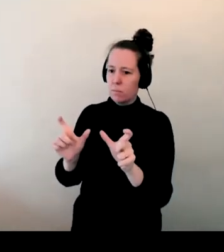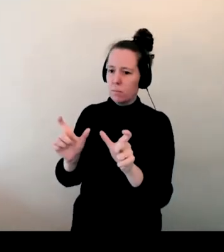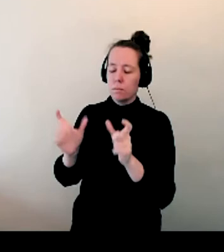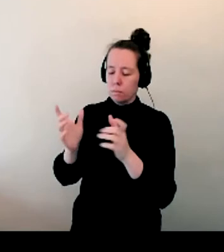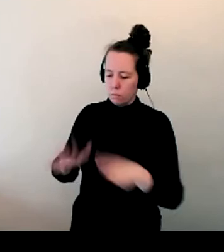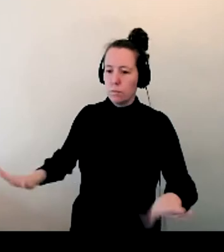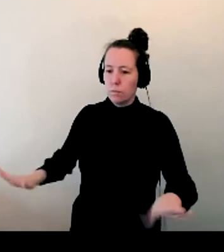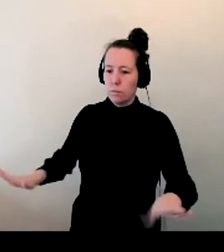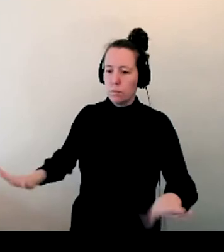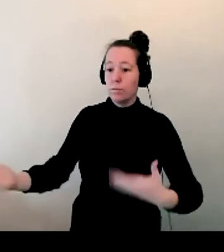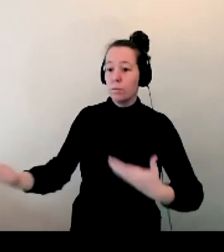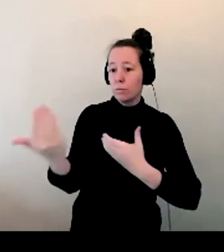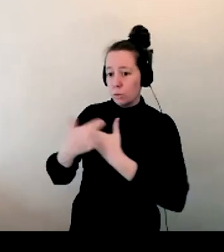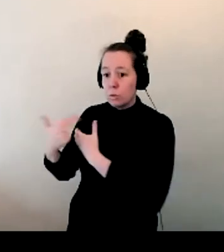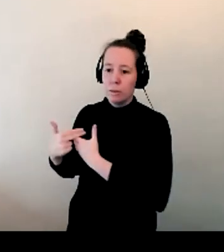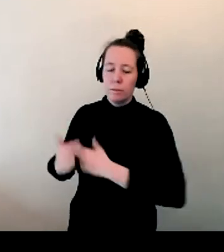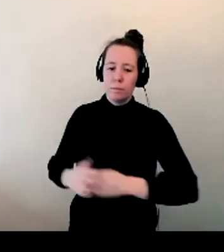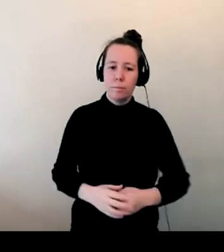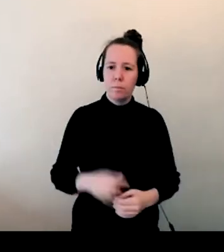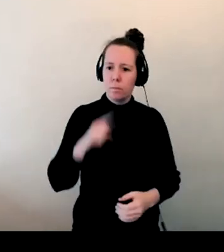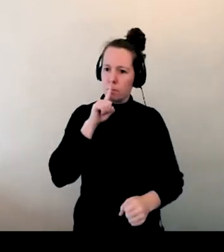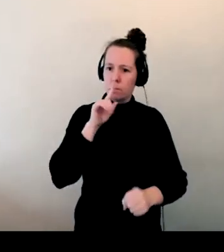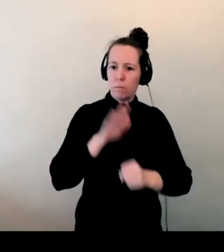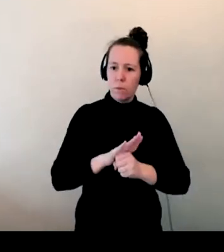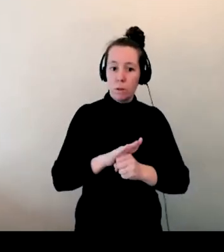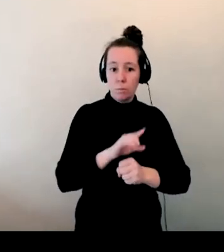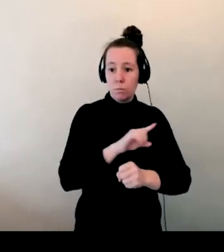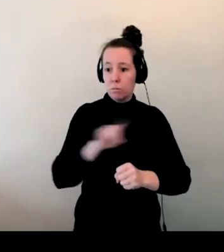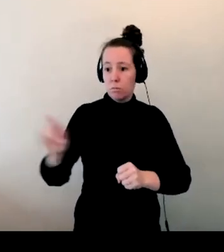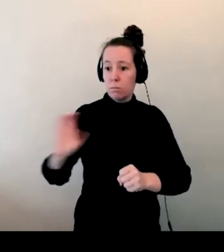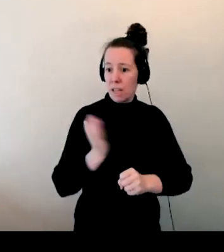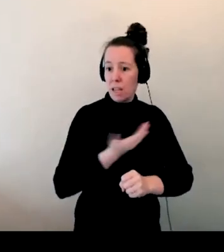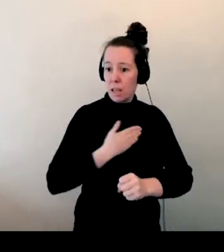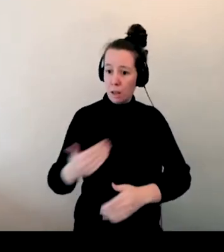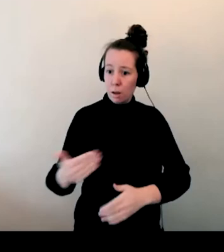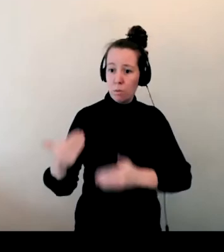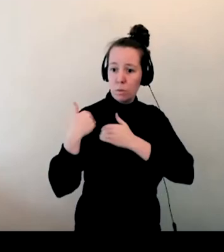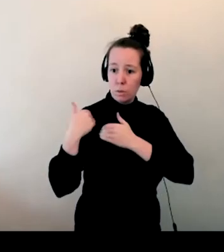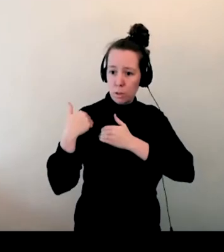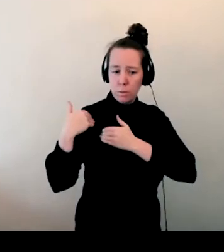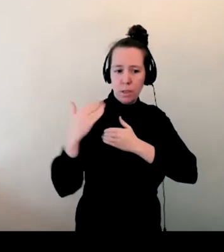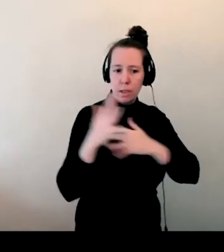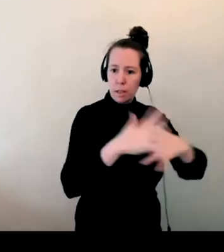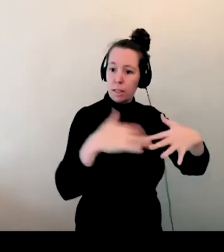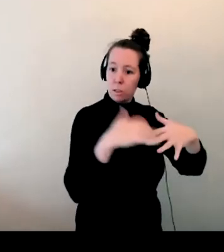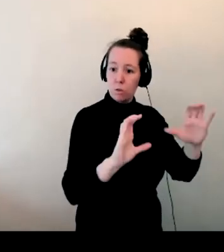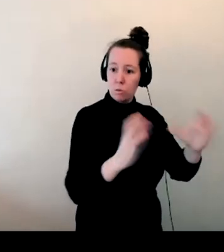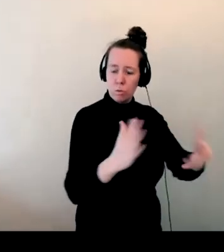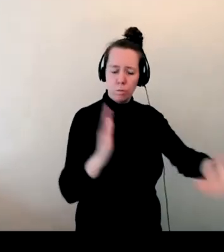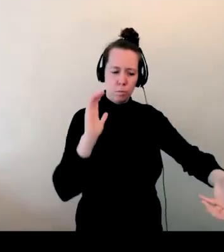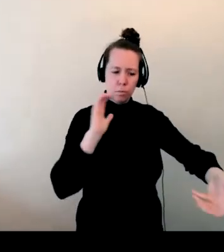spirit of that acknowledgement, I confirm our responsibility in mending the sacred hoop with Canada's Indigenous